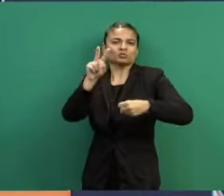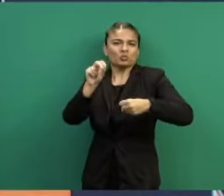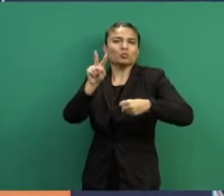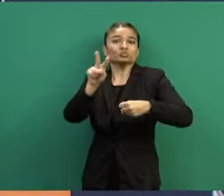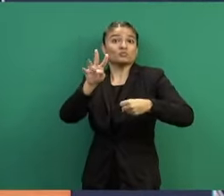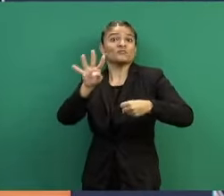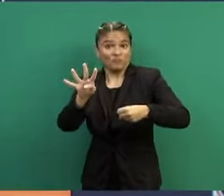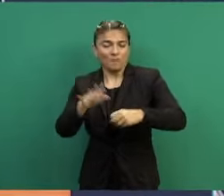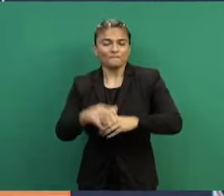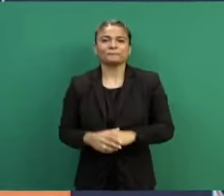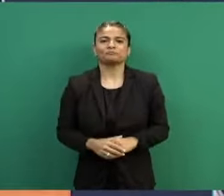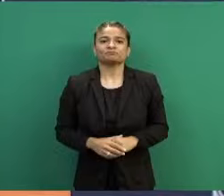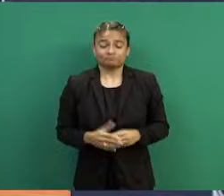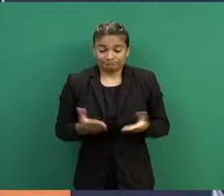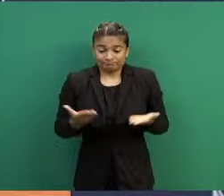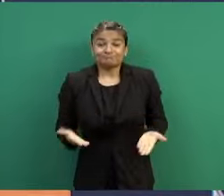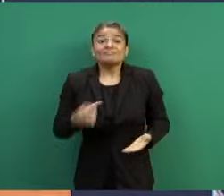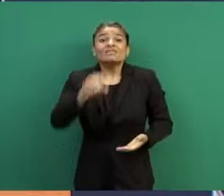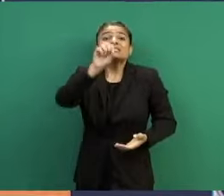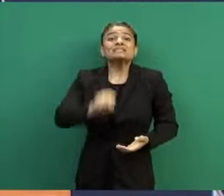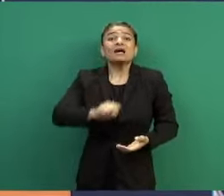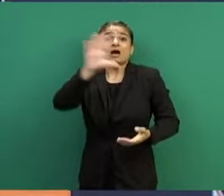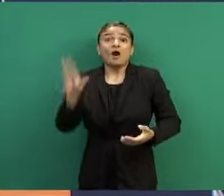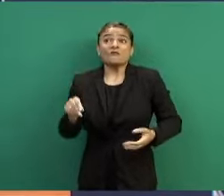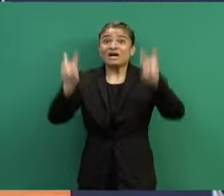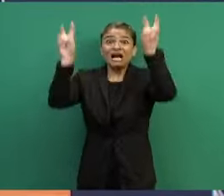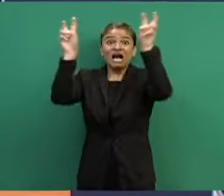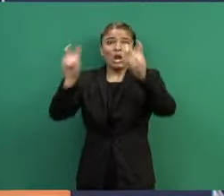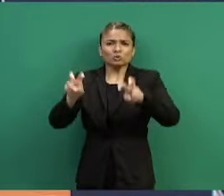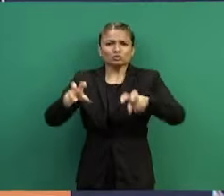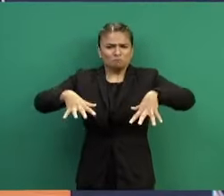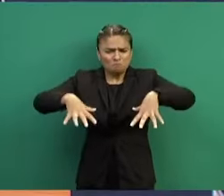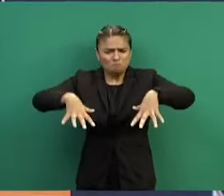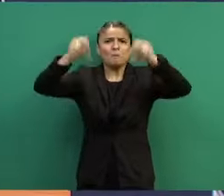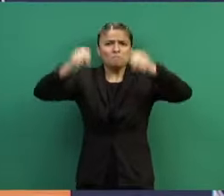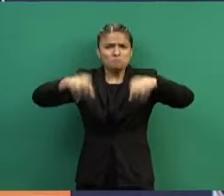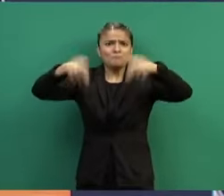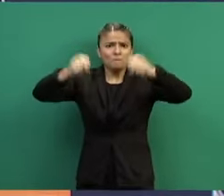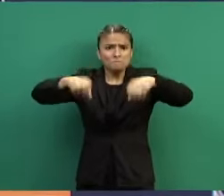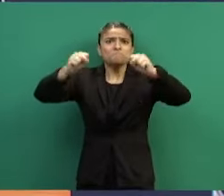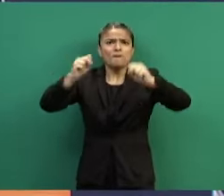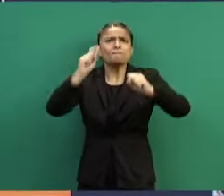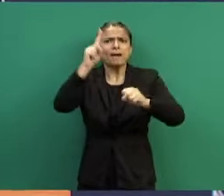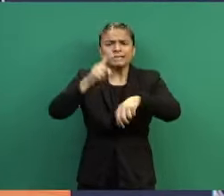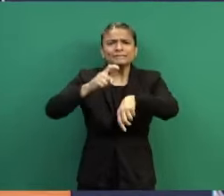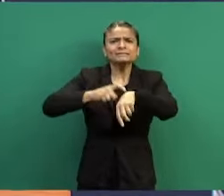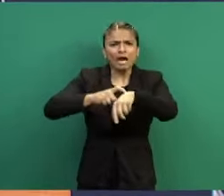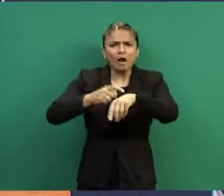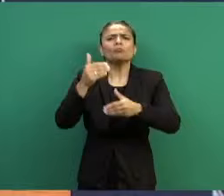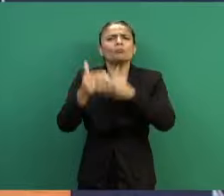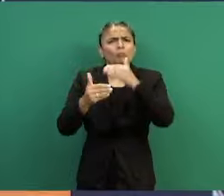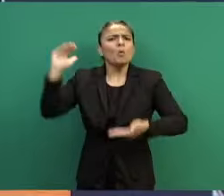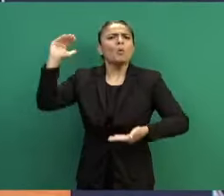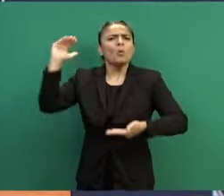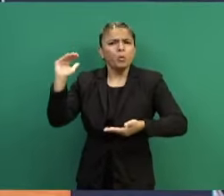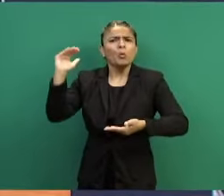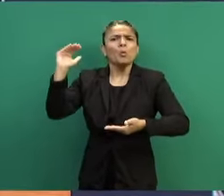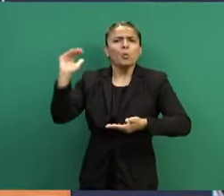Africa's electricity load shedding has declined, domestic growth in the near term is likely to remain